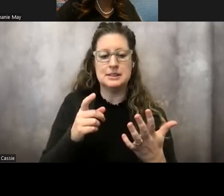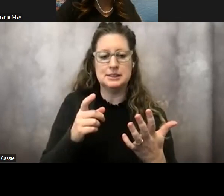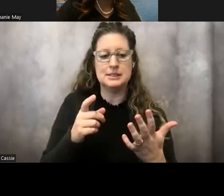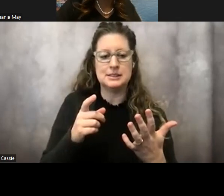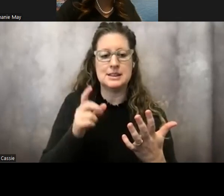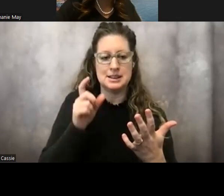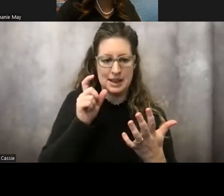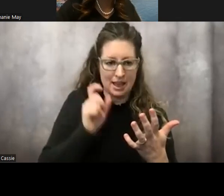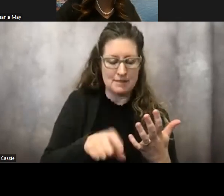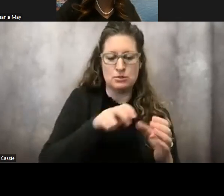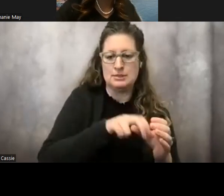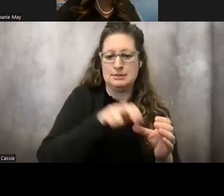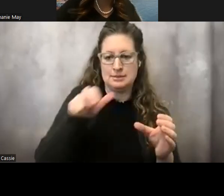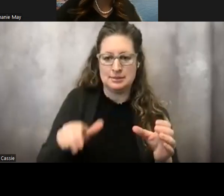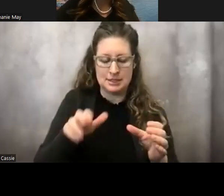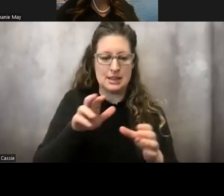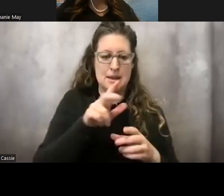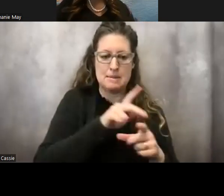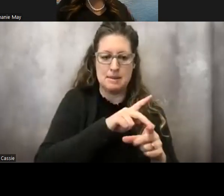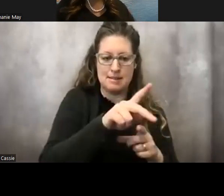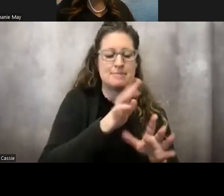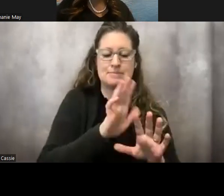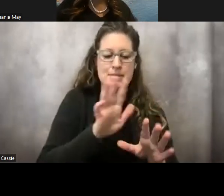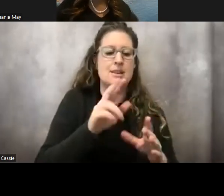professional role, becoming politically active,